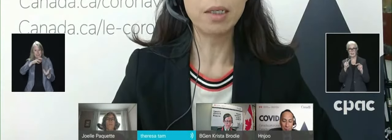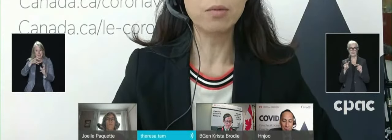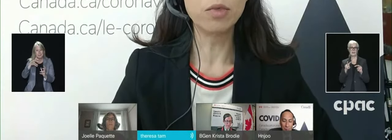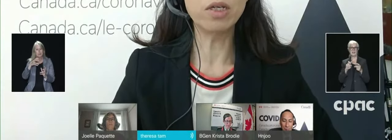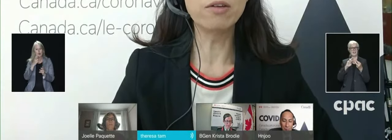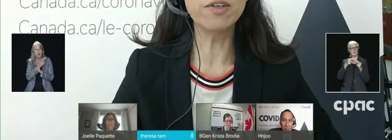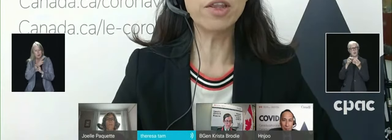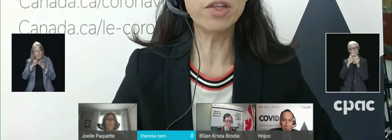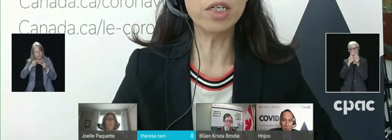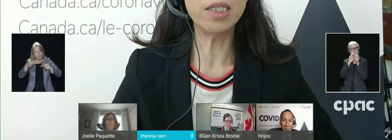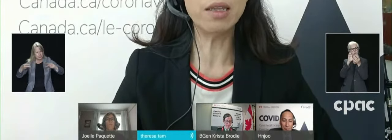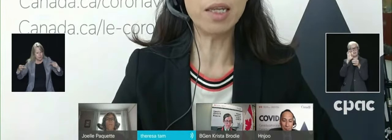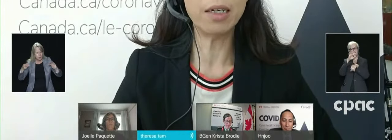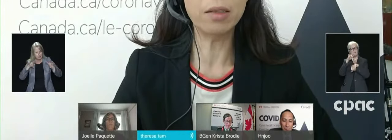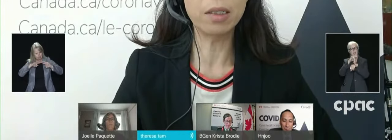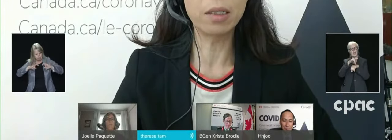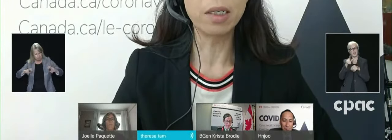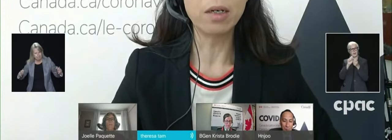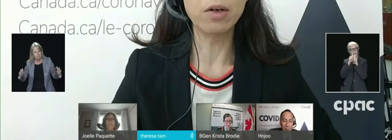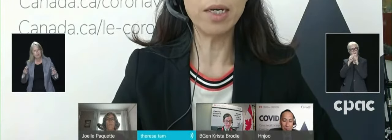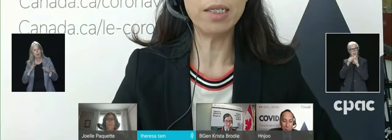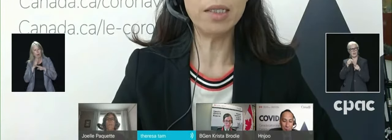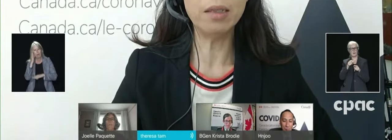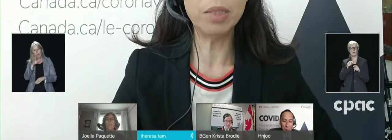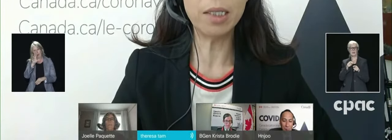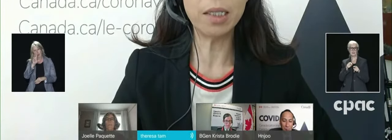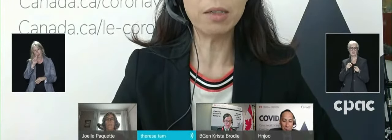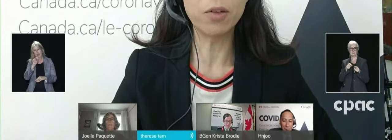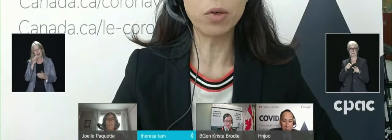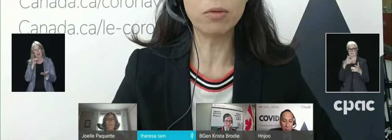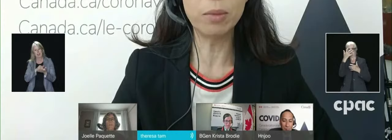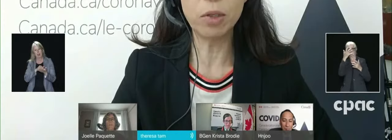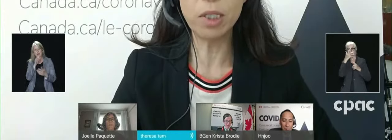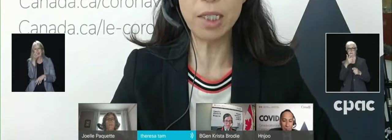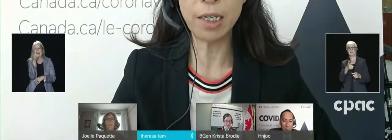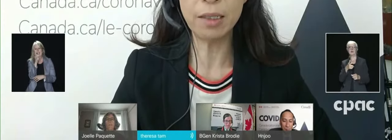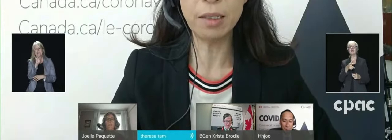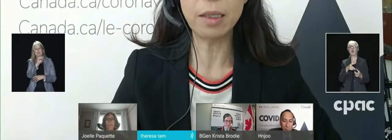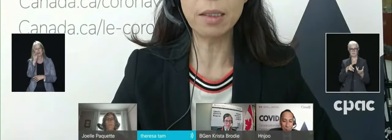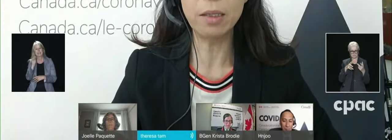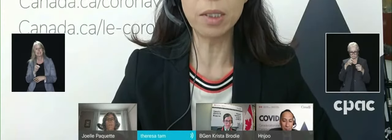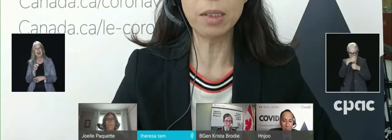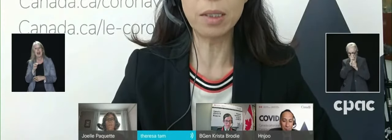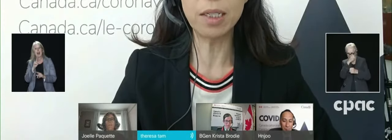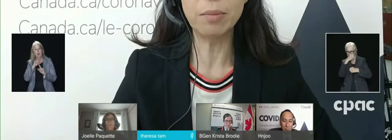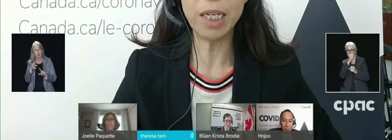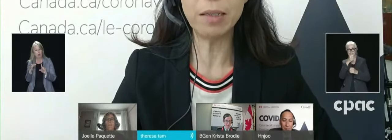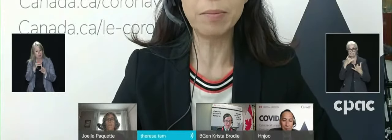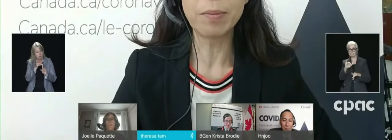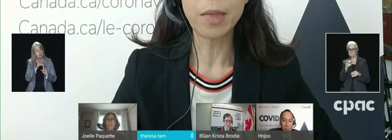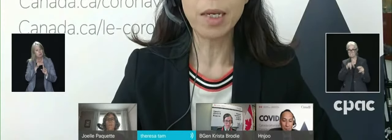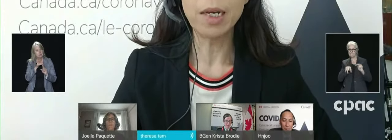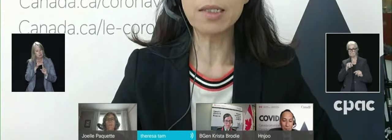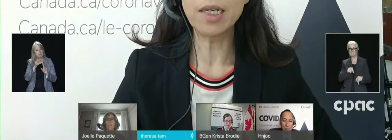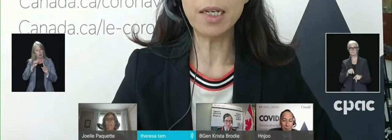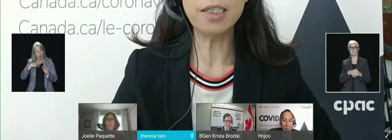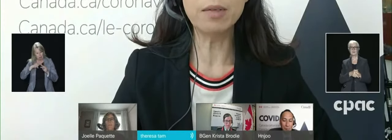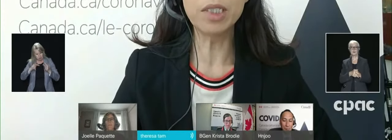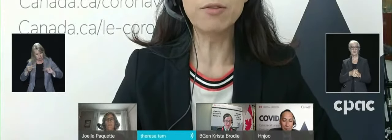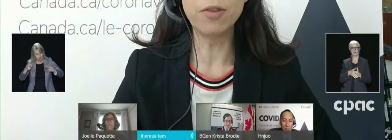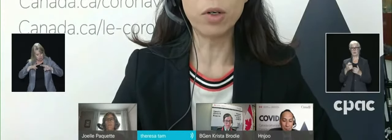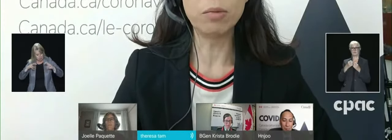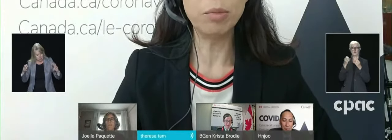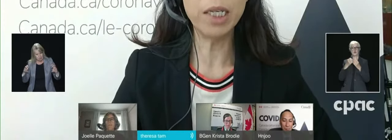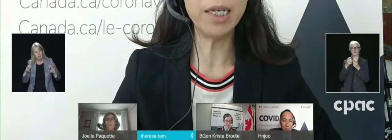sequencing, with over 30,000 or 18% of all reported cases sequenced in May. As